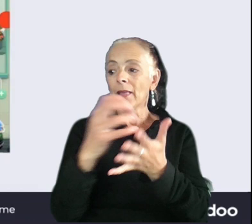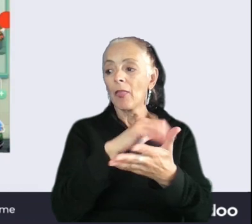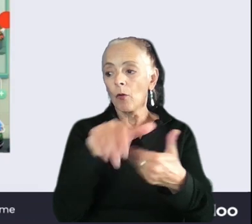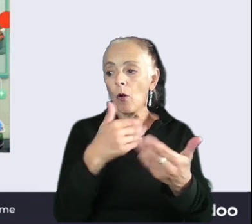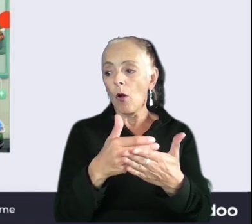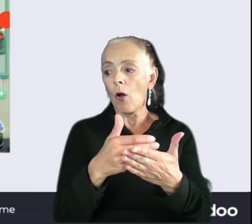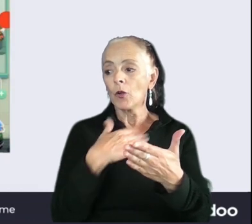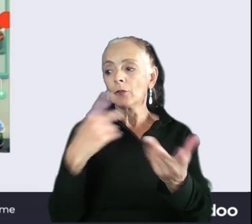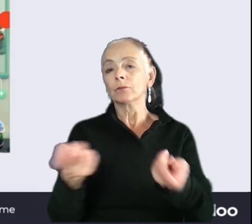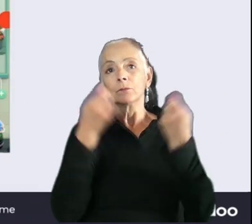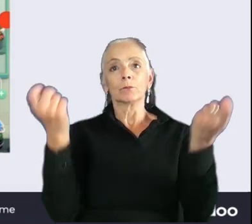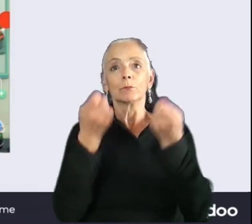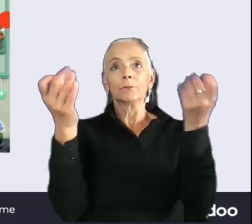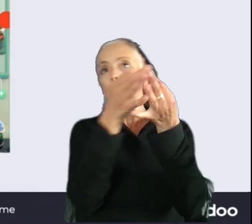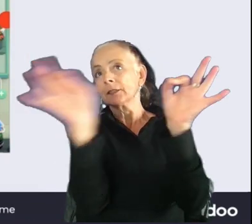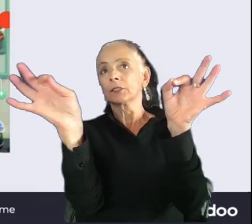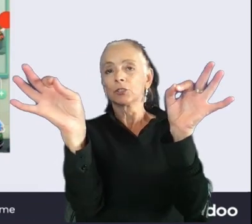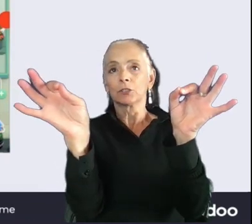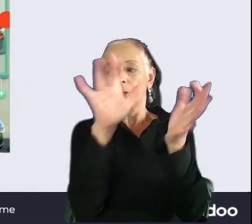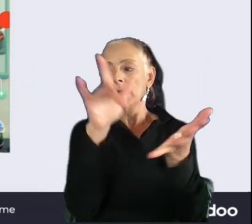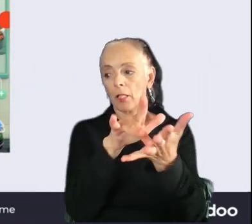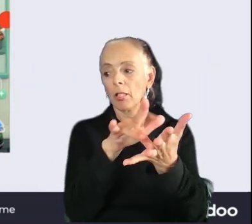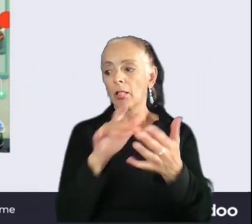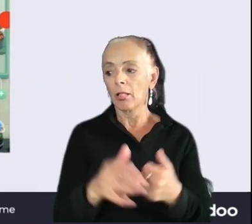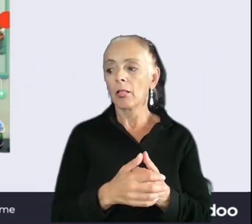big celebratory message displayed in the middle.